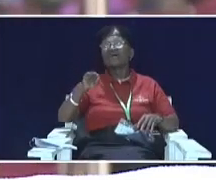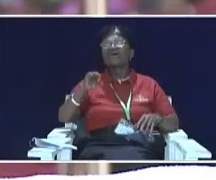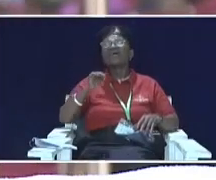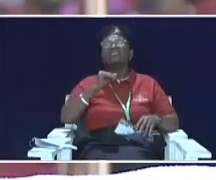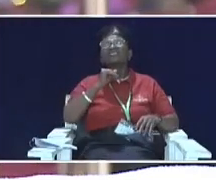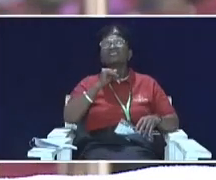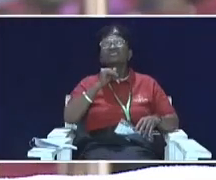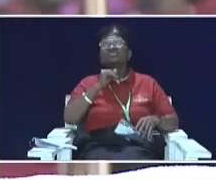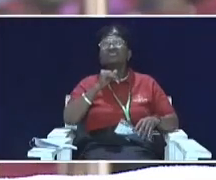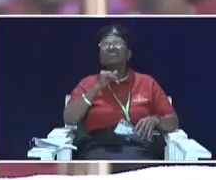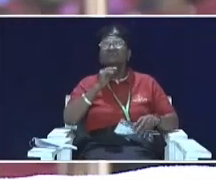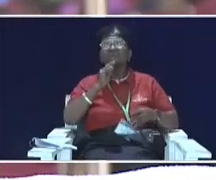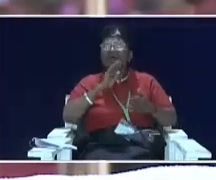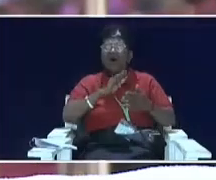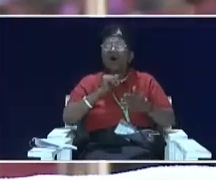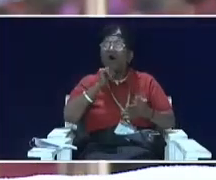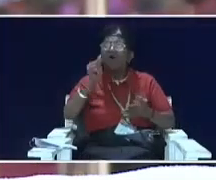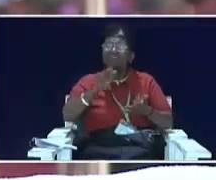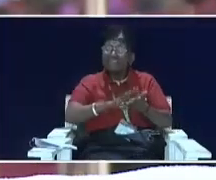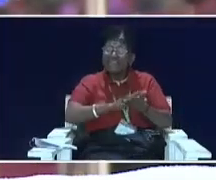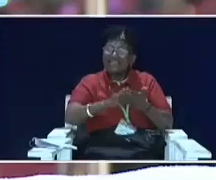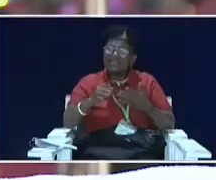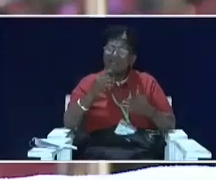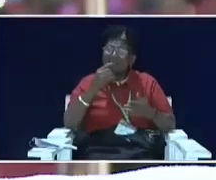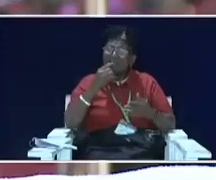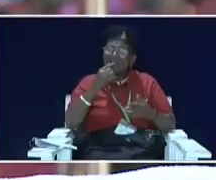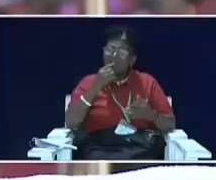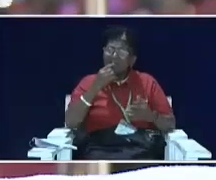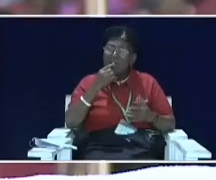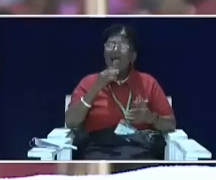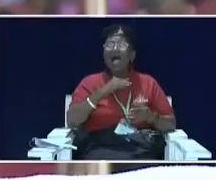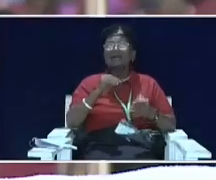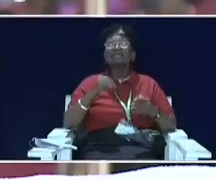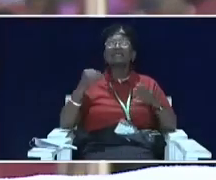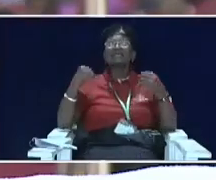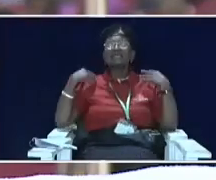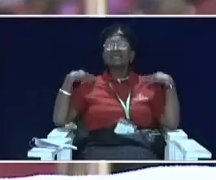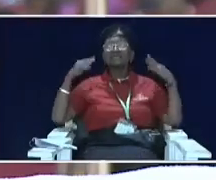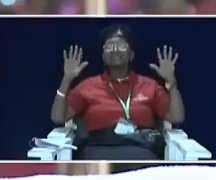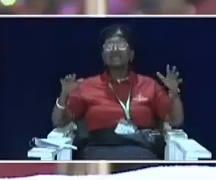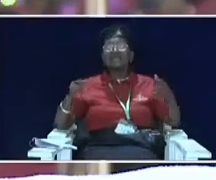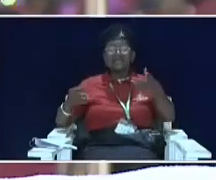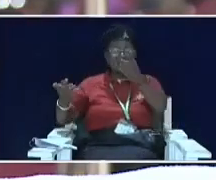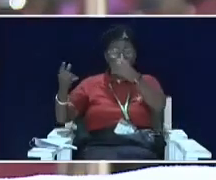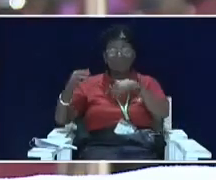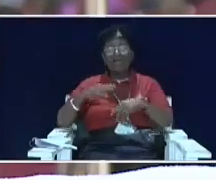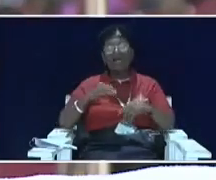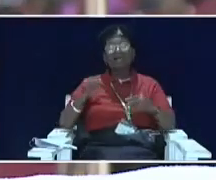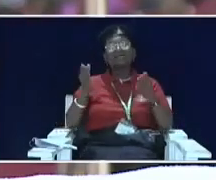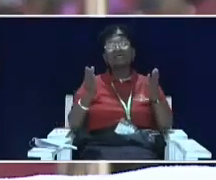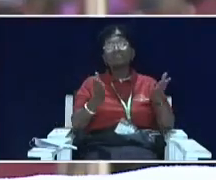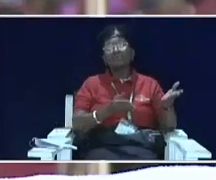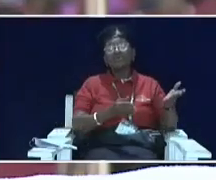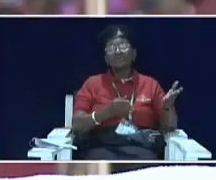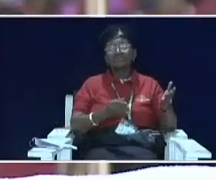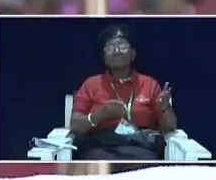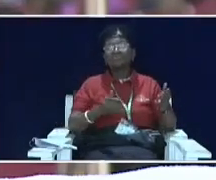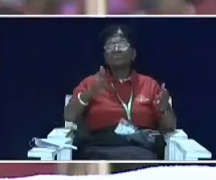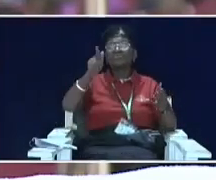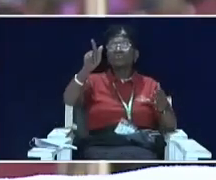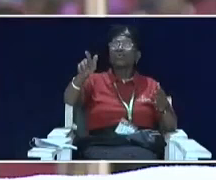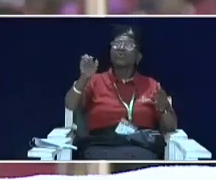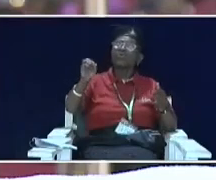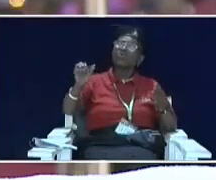An angel came and brought a coal of fire. He used it to touch